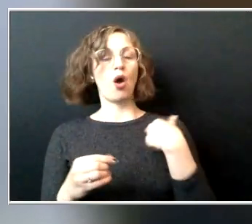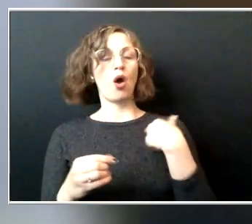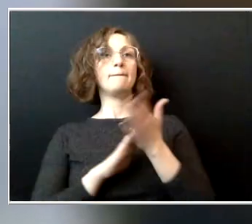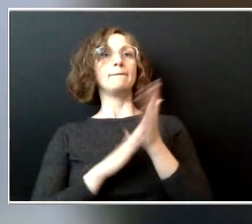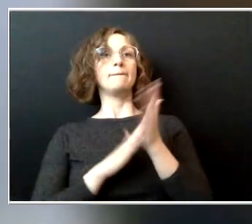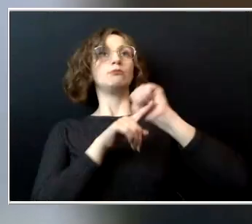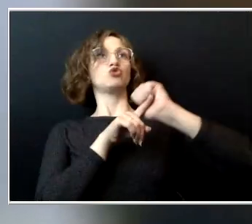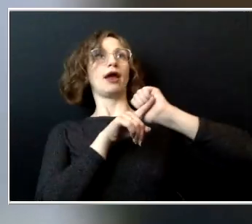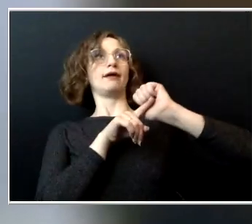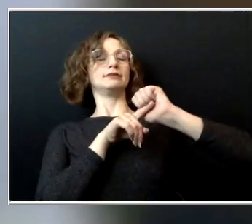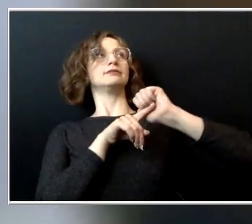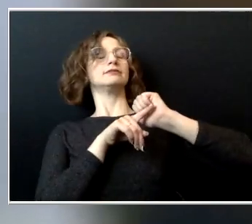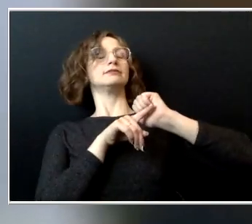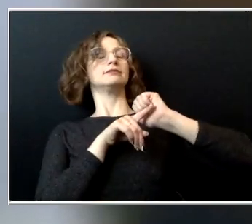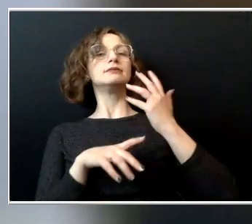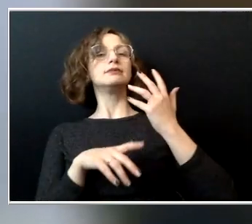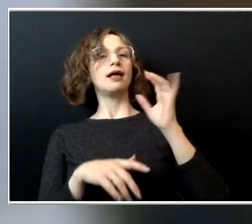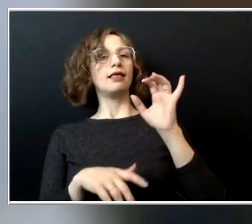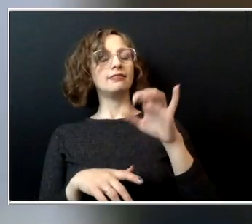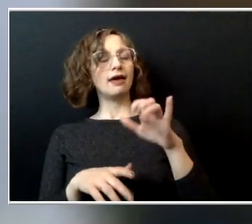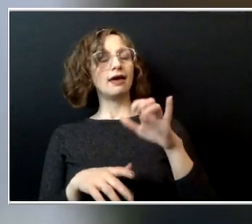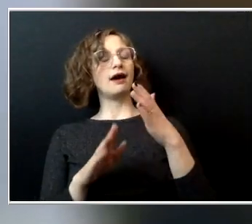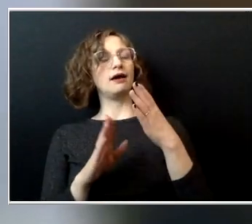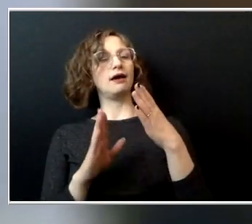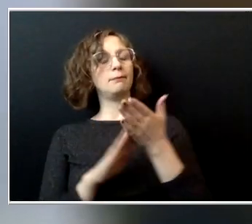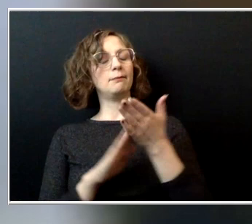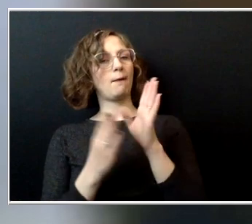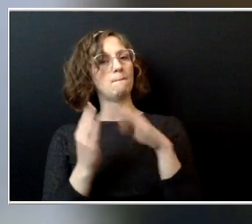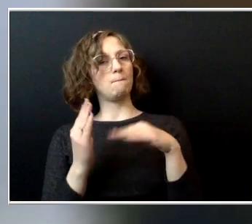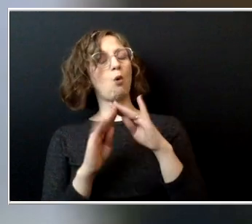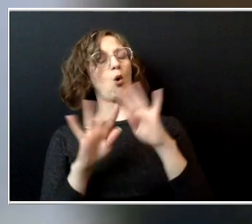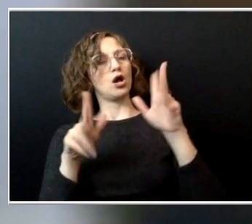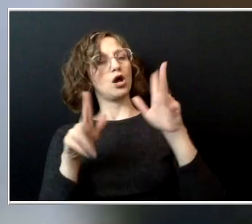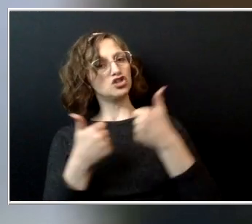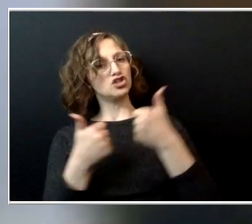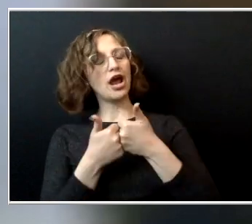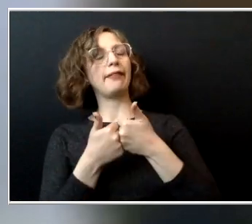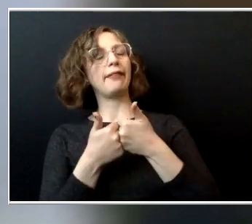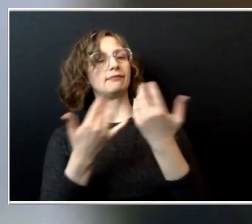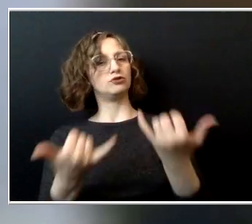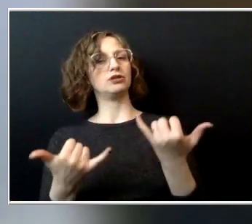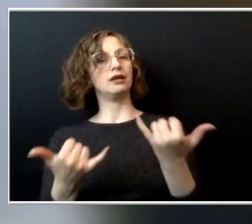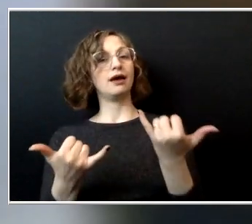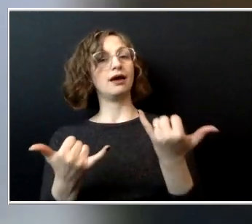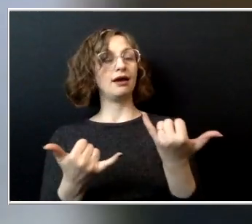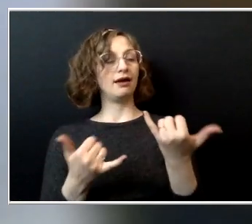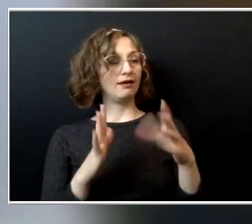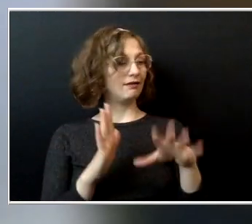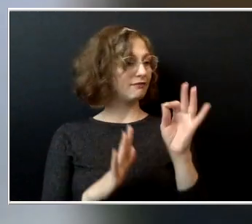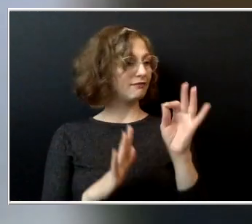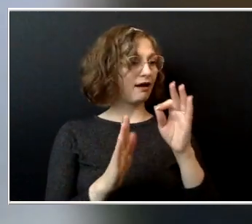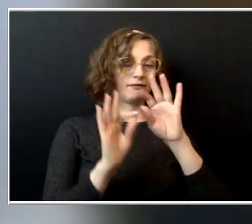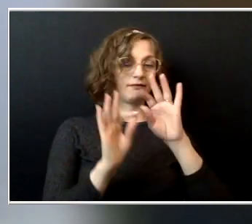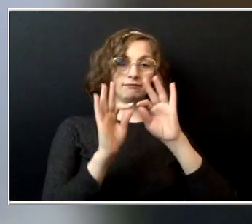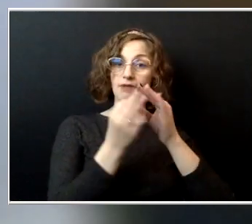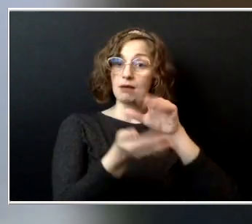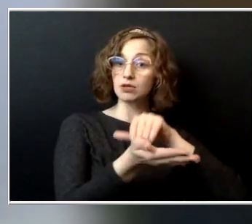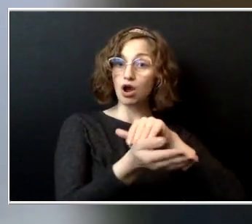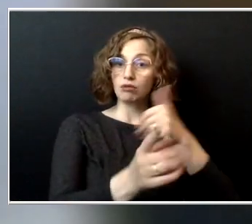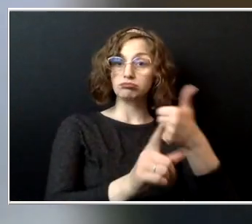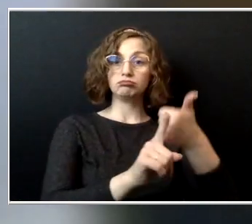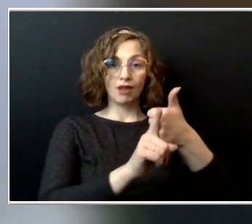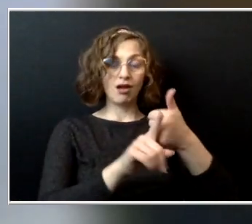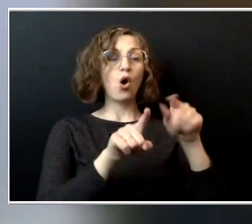to do in today's environment, is to get family physicians who are broadly trained in obstetrical